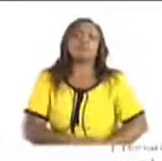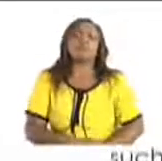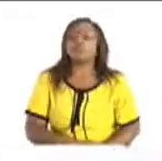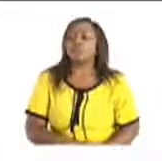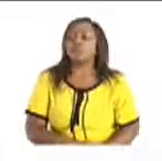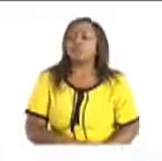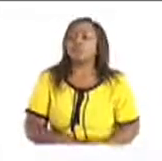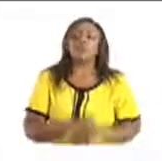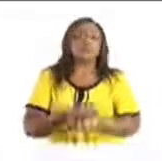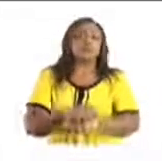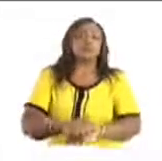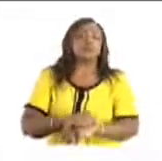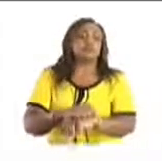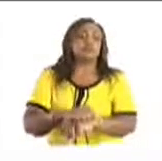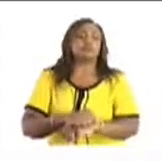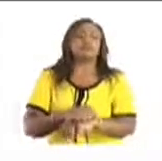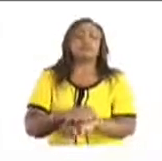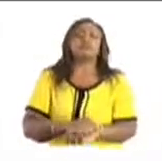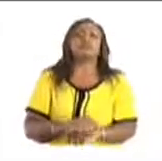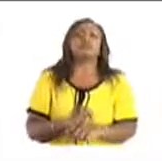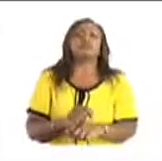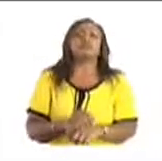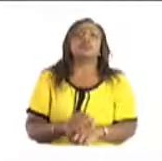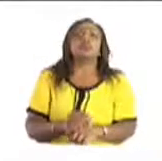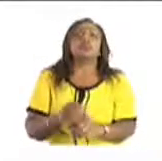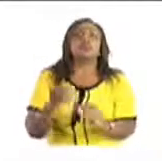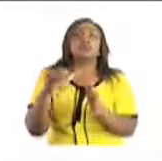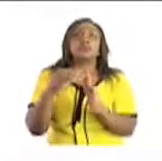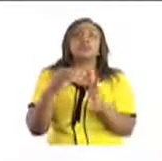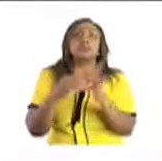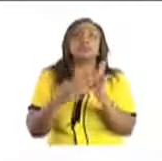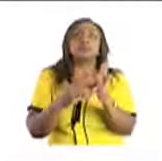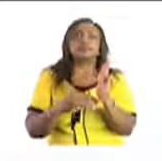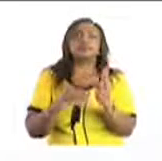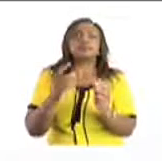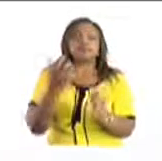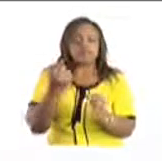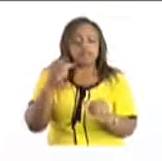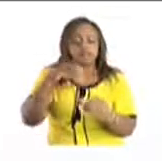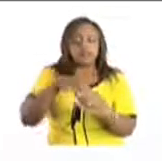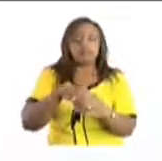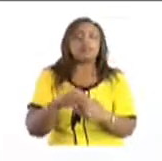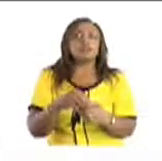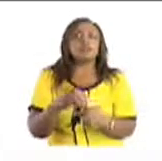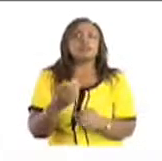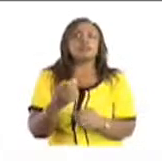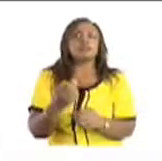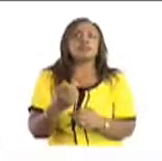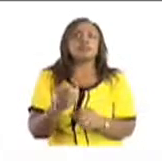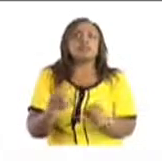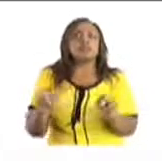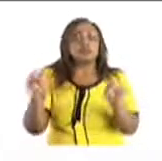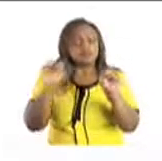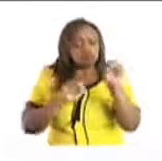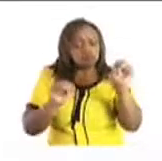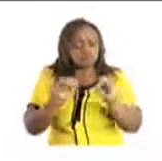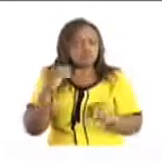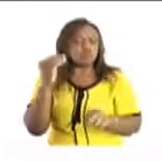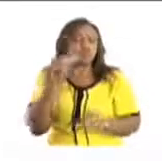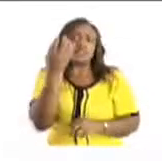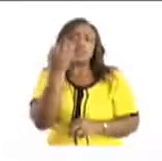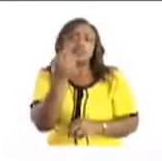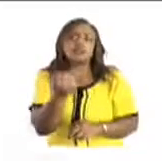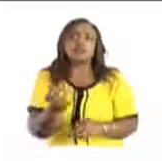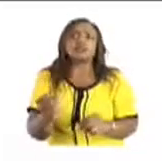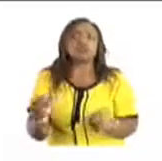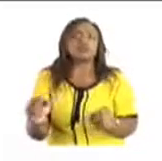List components of healthy snacks. Healthy snacks consist of natural food that contains the right